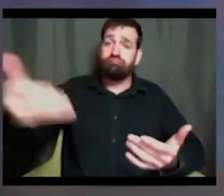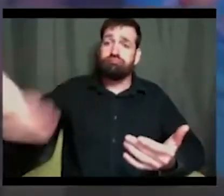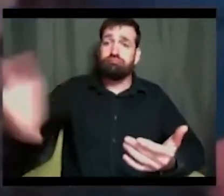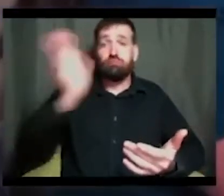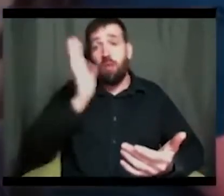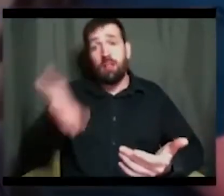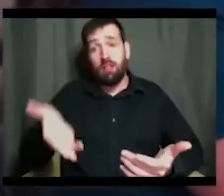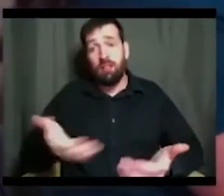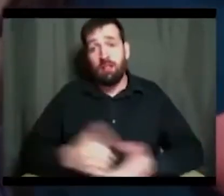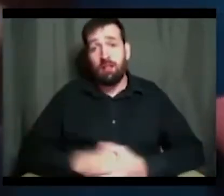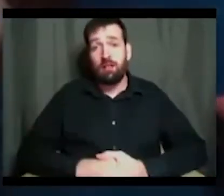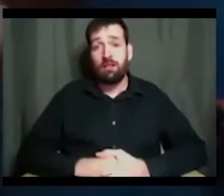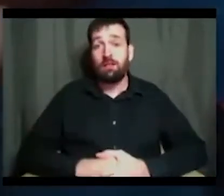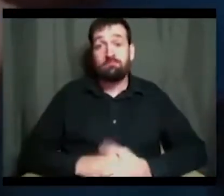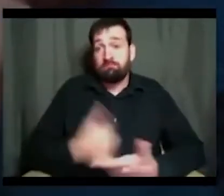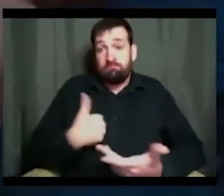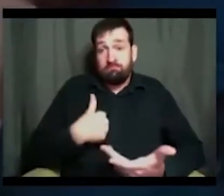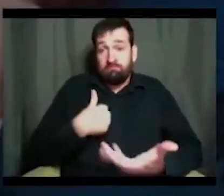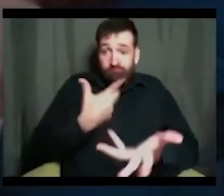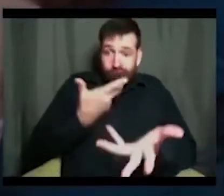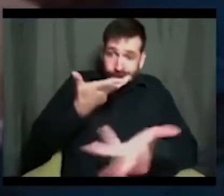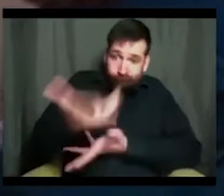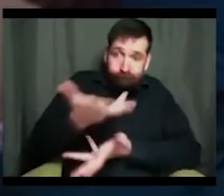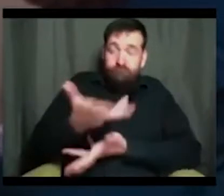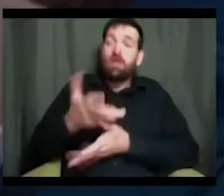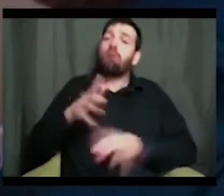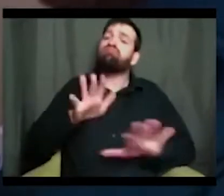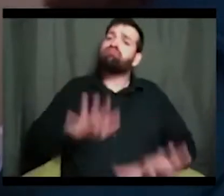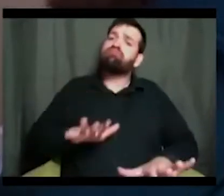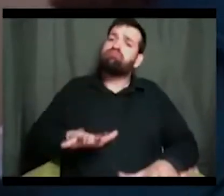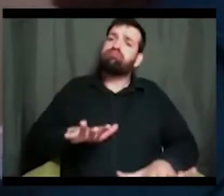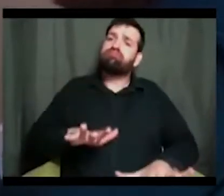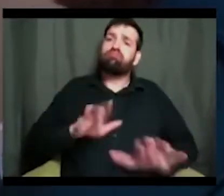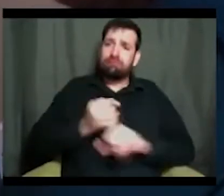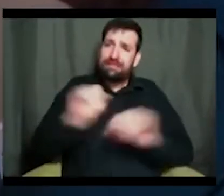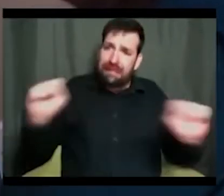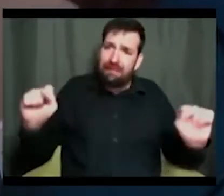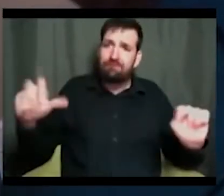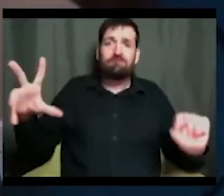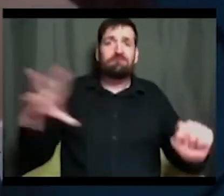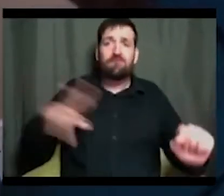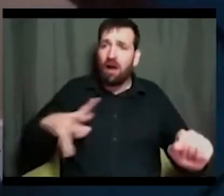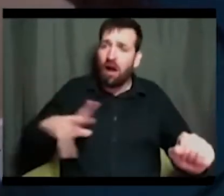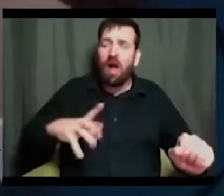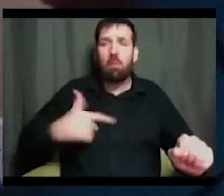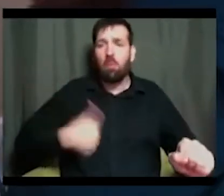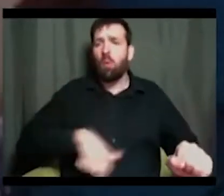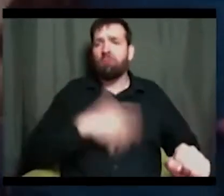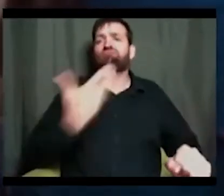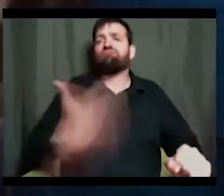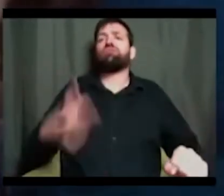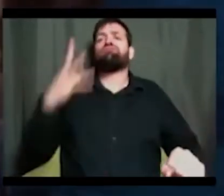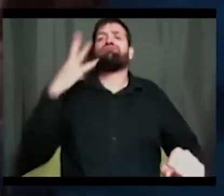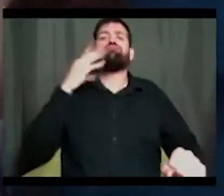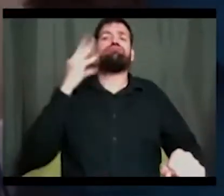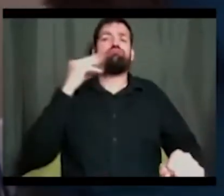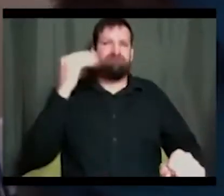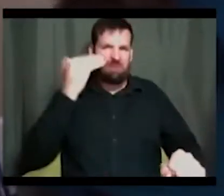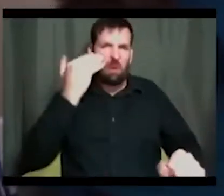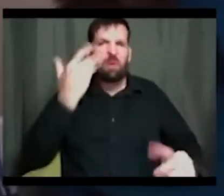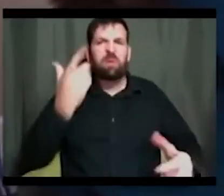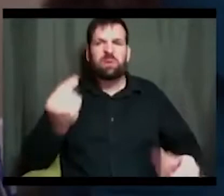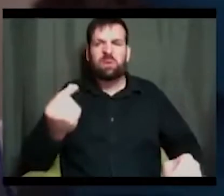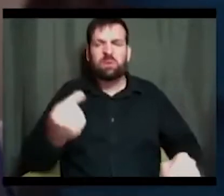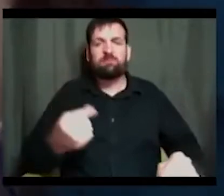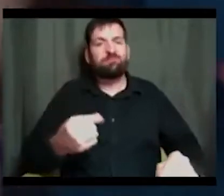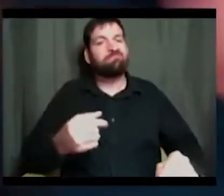And we just work through it with reassurance, like this is safe, this is okay, we know what we're doing, and we get to that. So. I want to bounce back